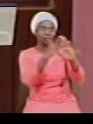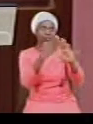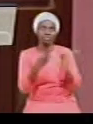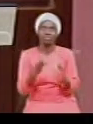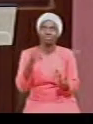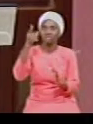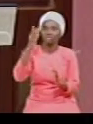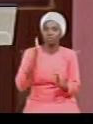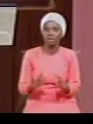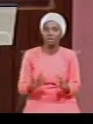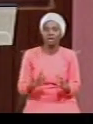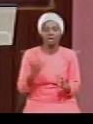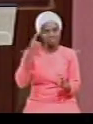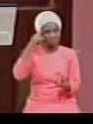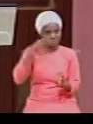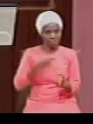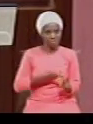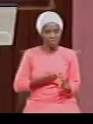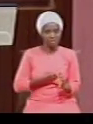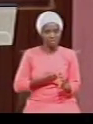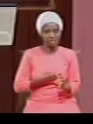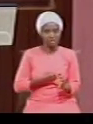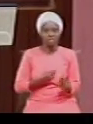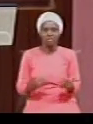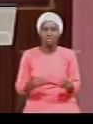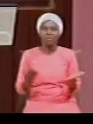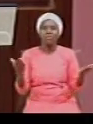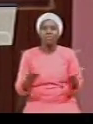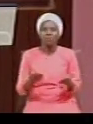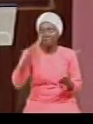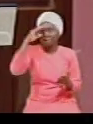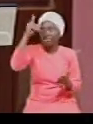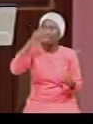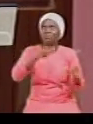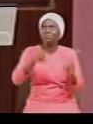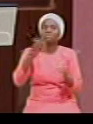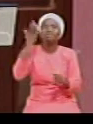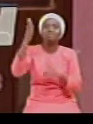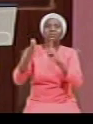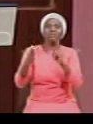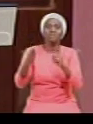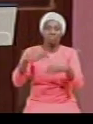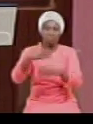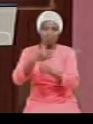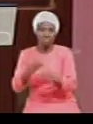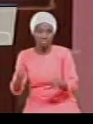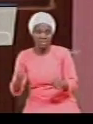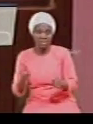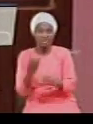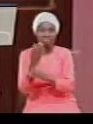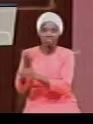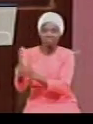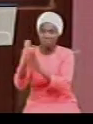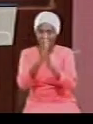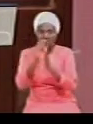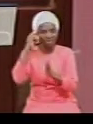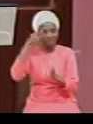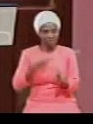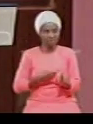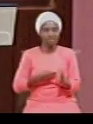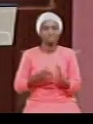of God for us. What's he doing there? He's making intercession for